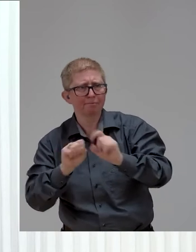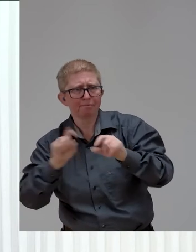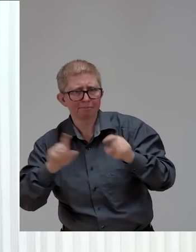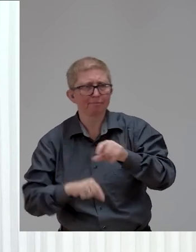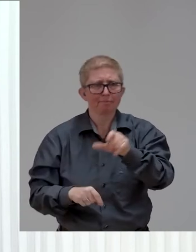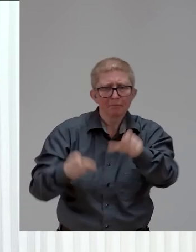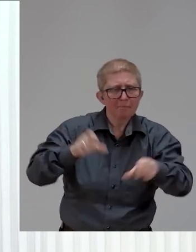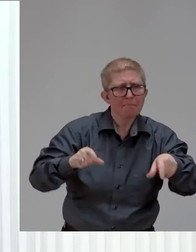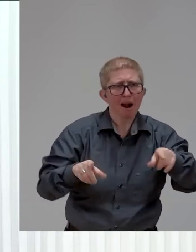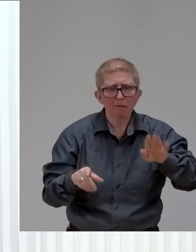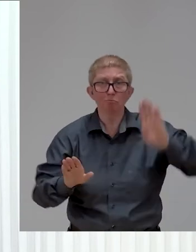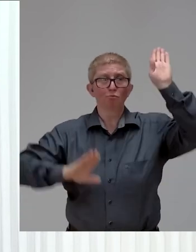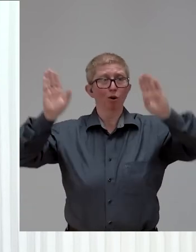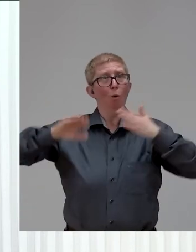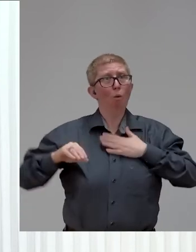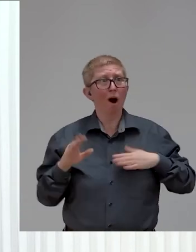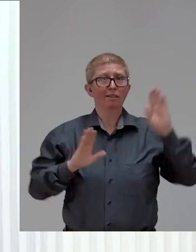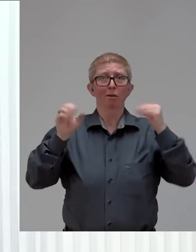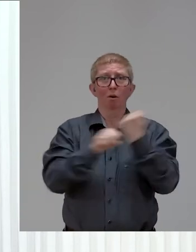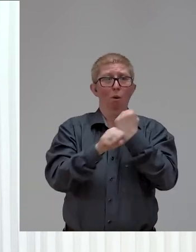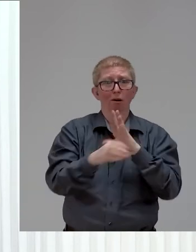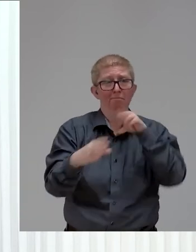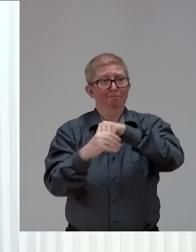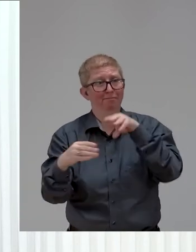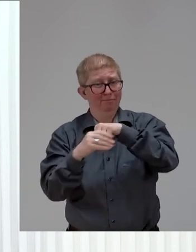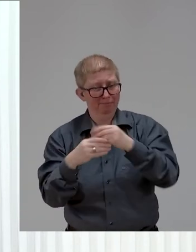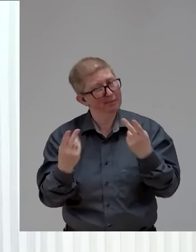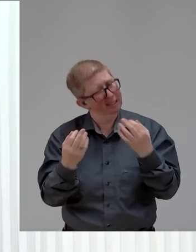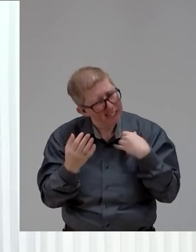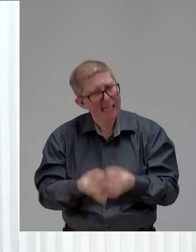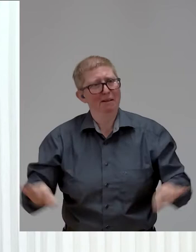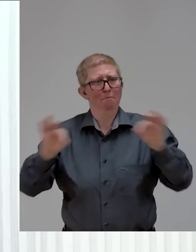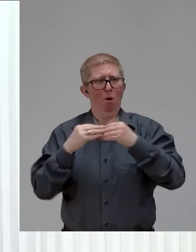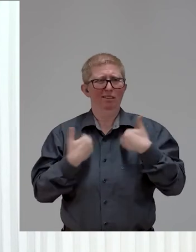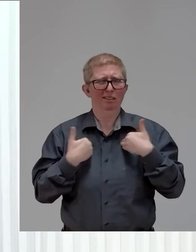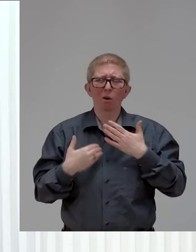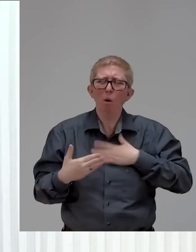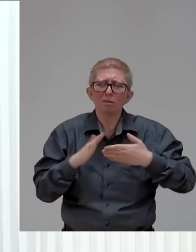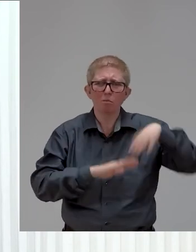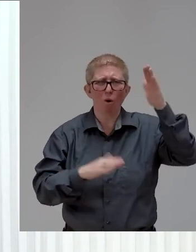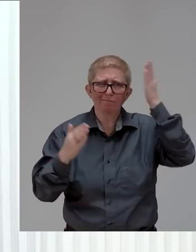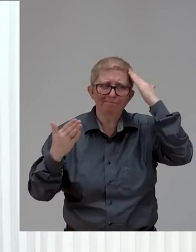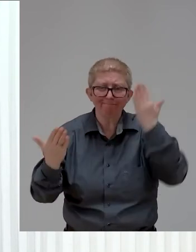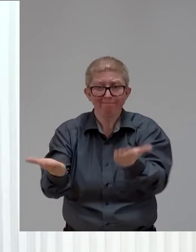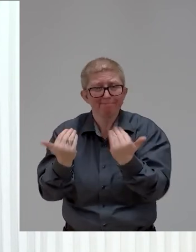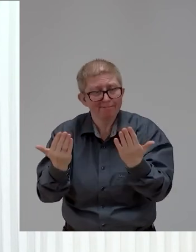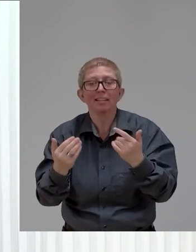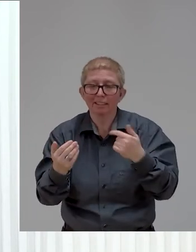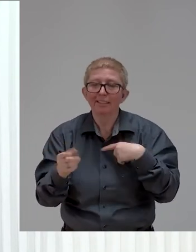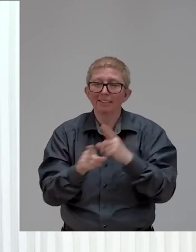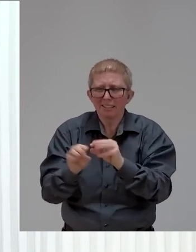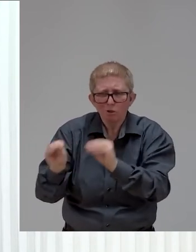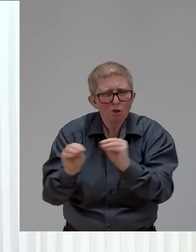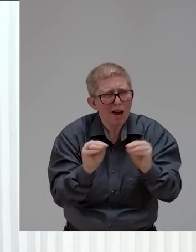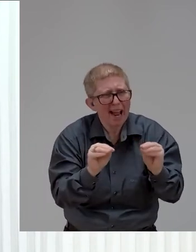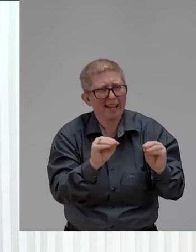disabilities. Within the organization, we are strengthening knowledge and awareness through learning activities, which we have conducted in collaboration with